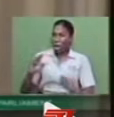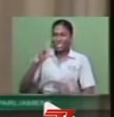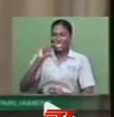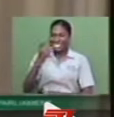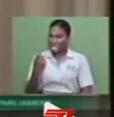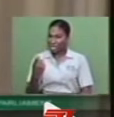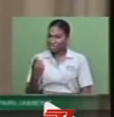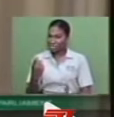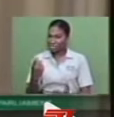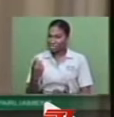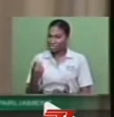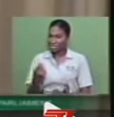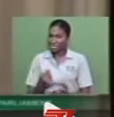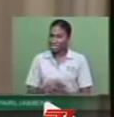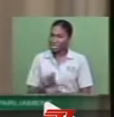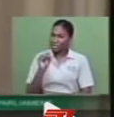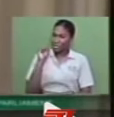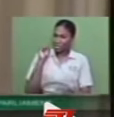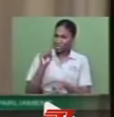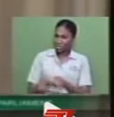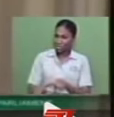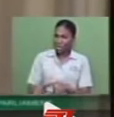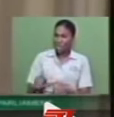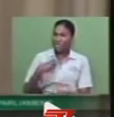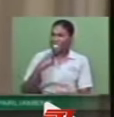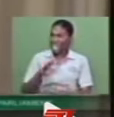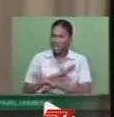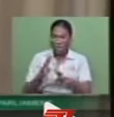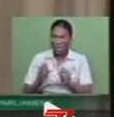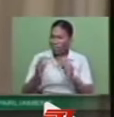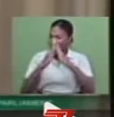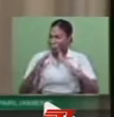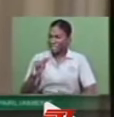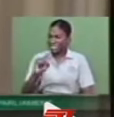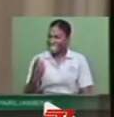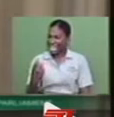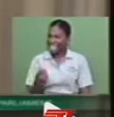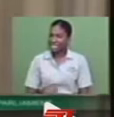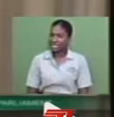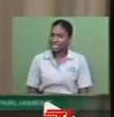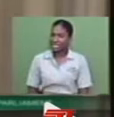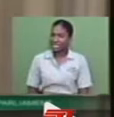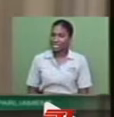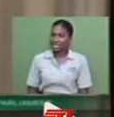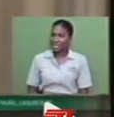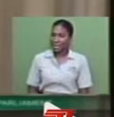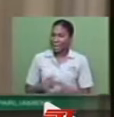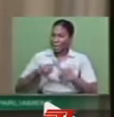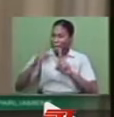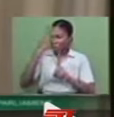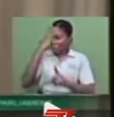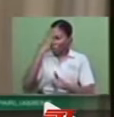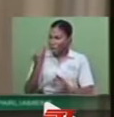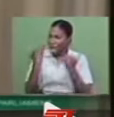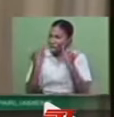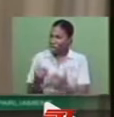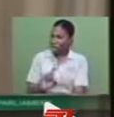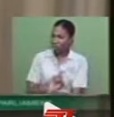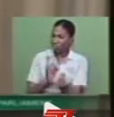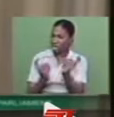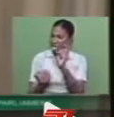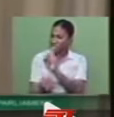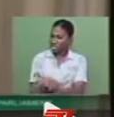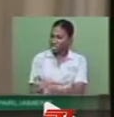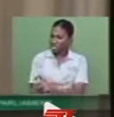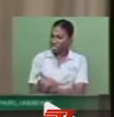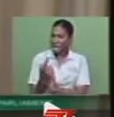Patrick Manning? And this is why you fought the tax, that you were not genuinely caring about the people. Because how could you fight it then,